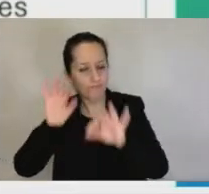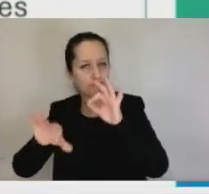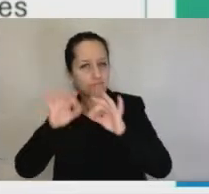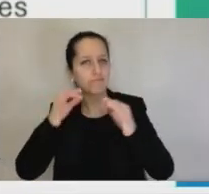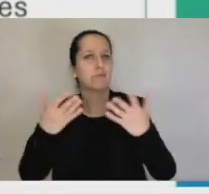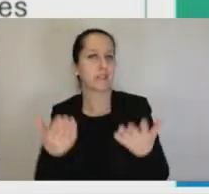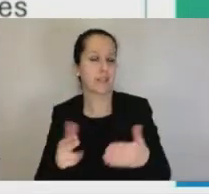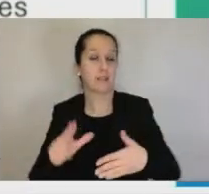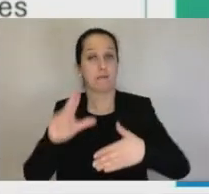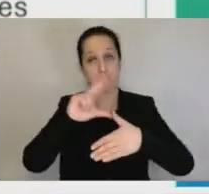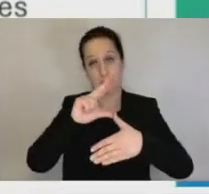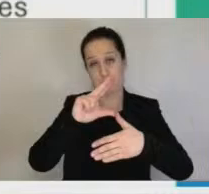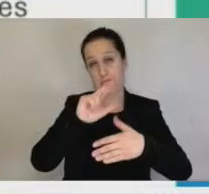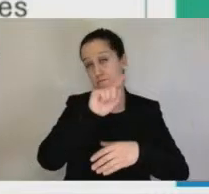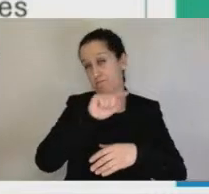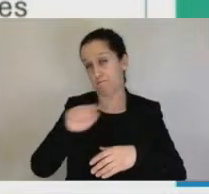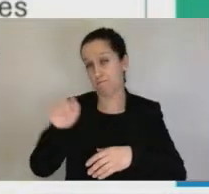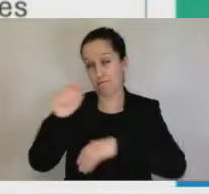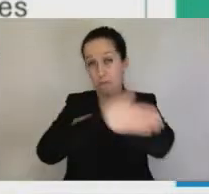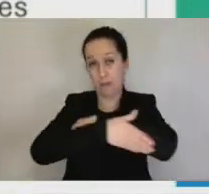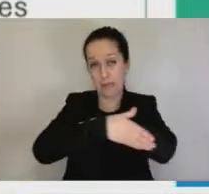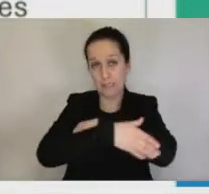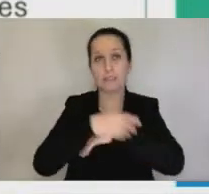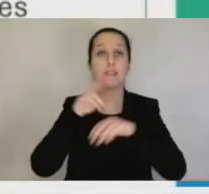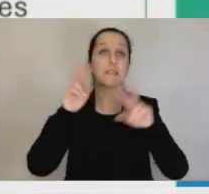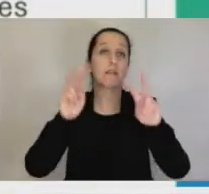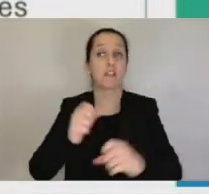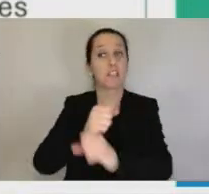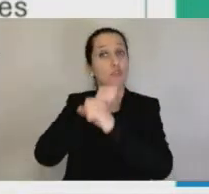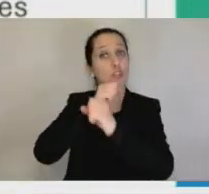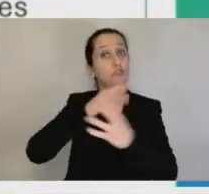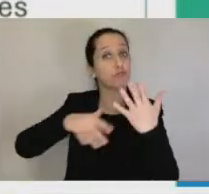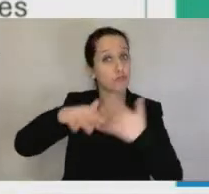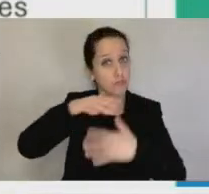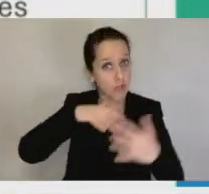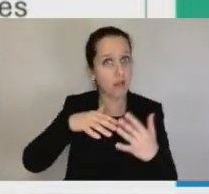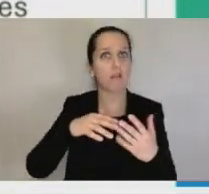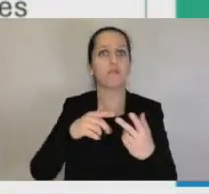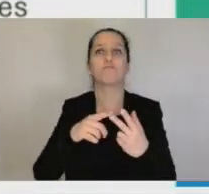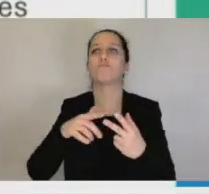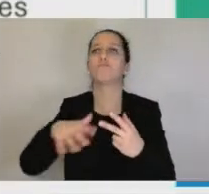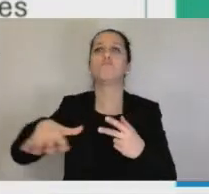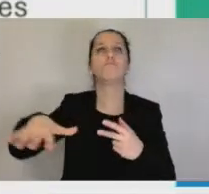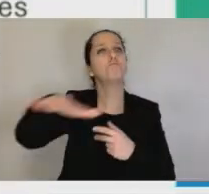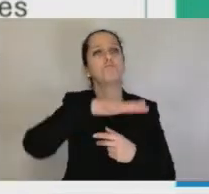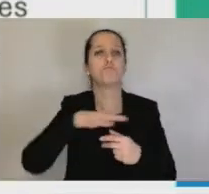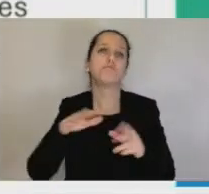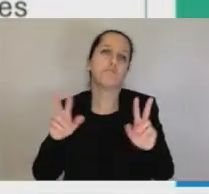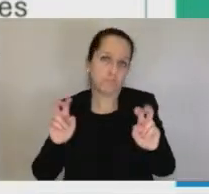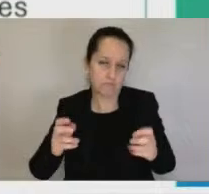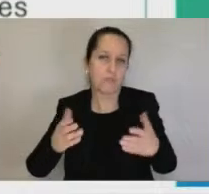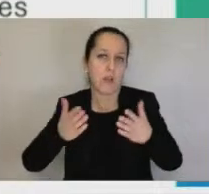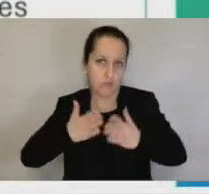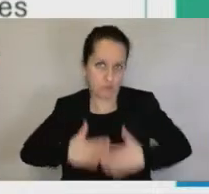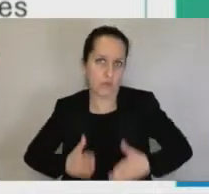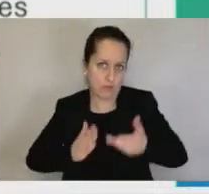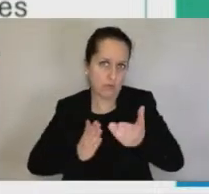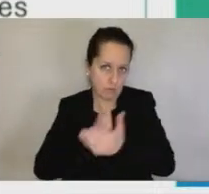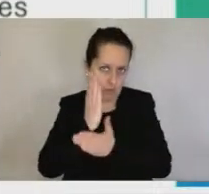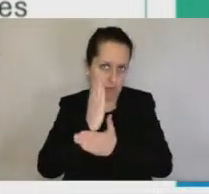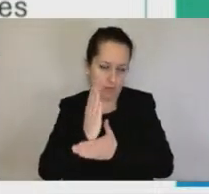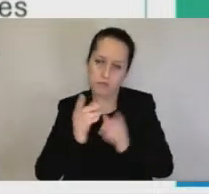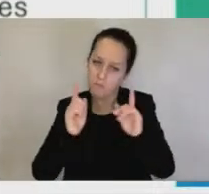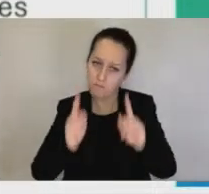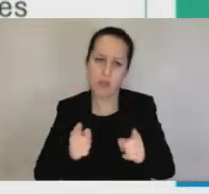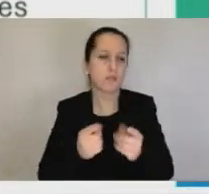for all countries in Latin America showed that Social Security is seen by population as a